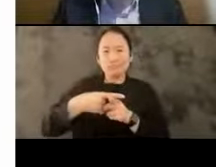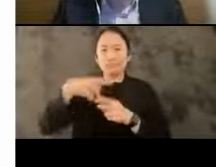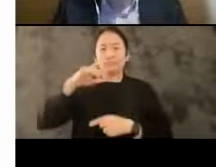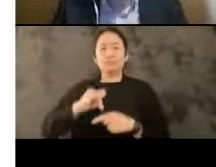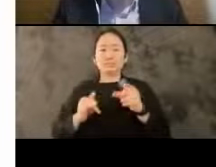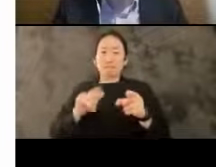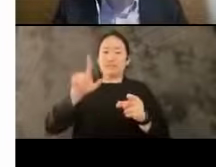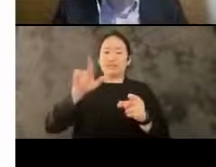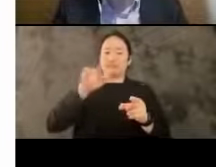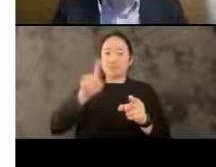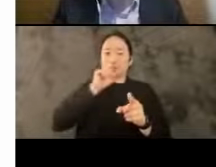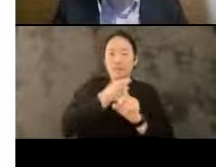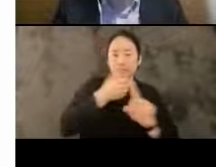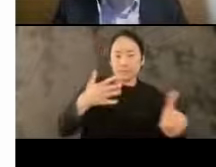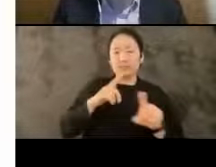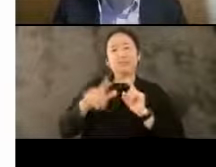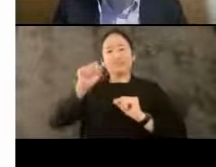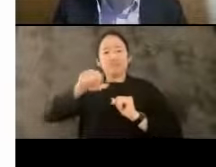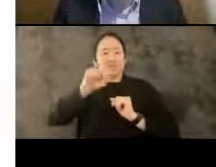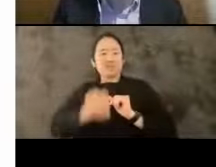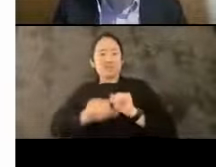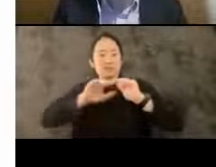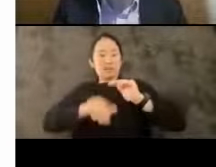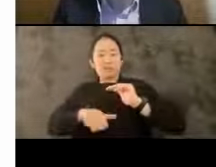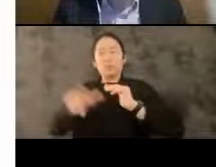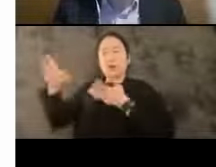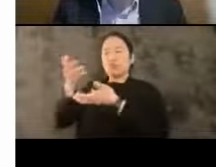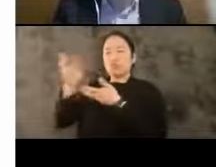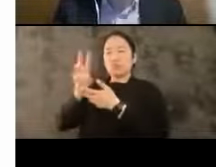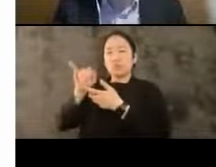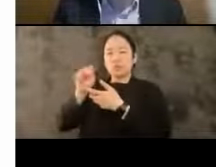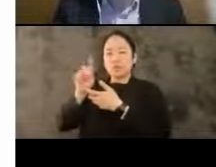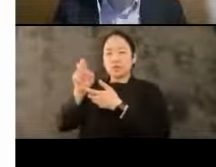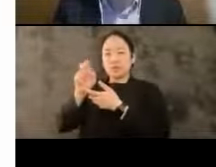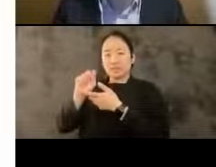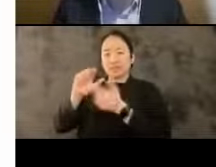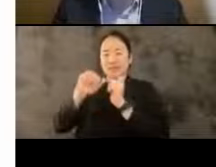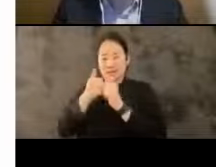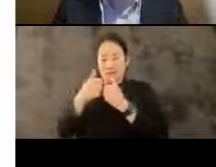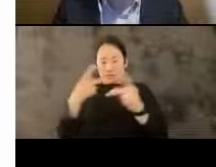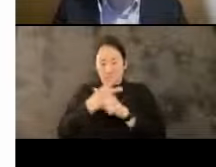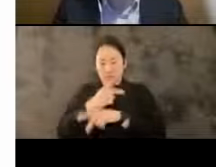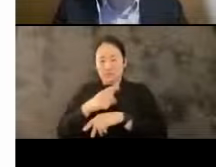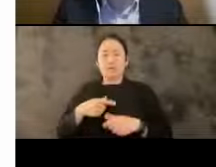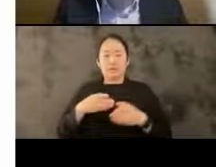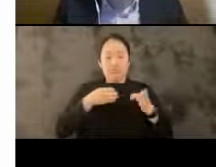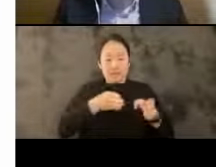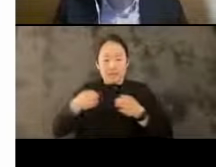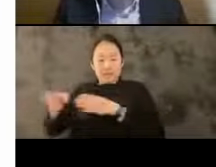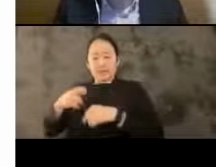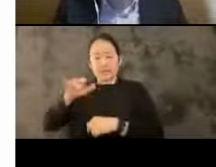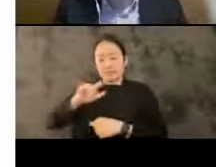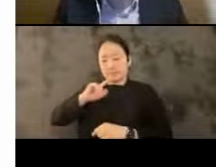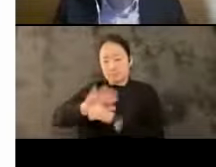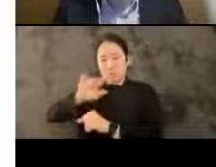And we will need to work with WISDOT on, maybe if it is determined to reallocate some road space to just transit lanes,